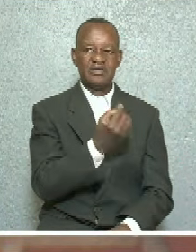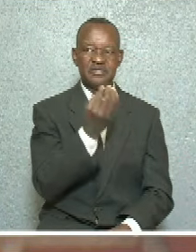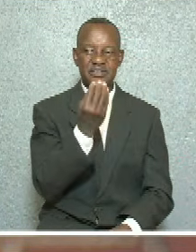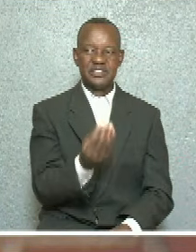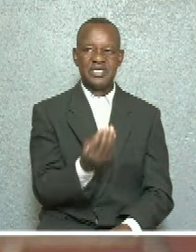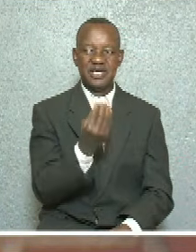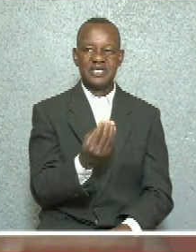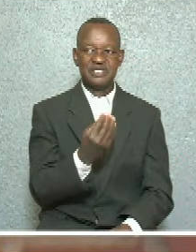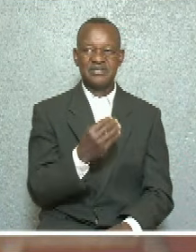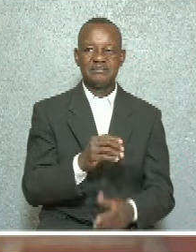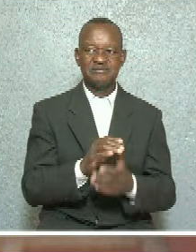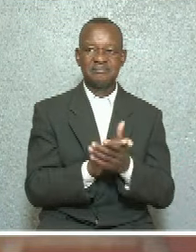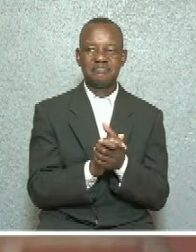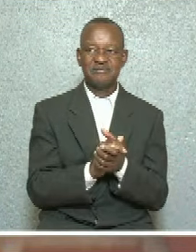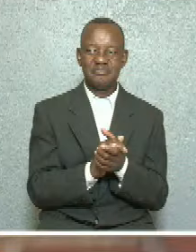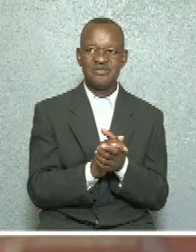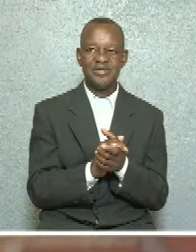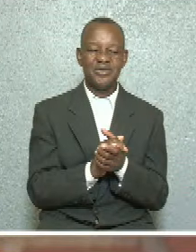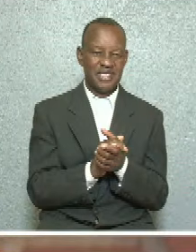Yeah.